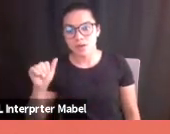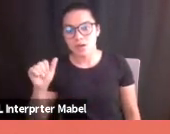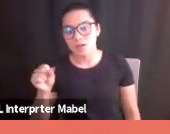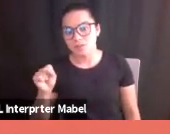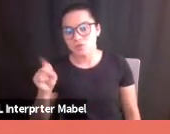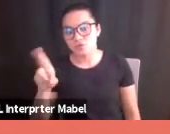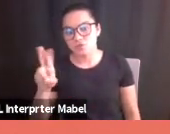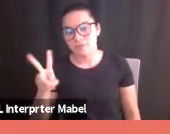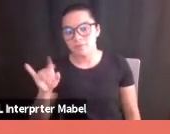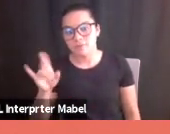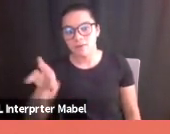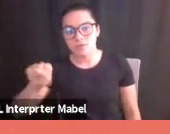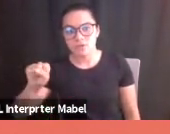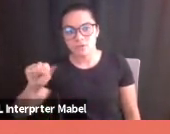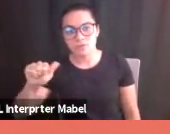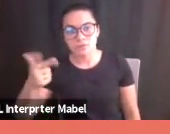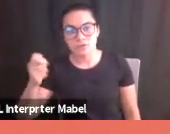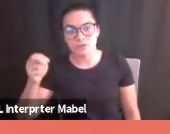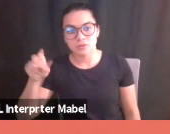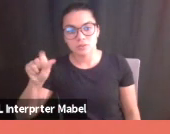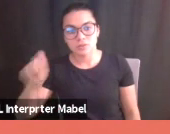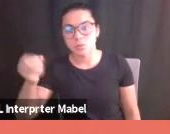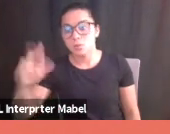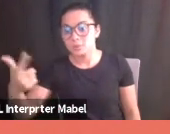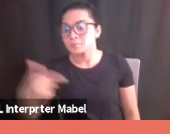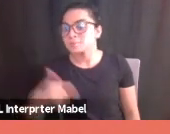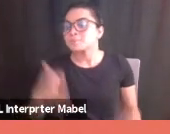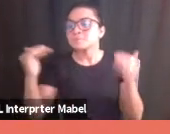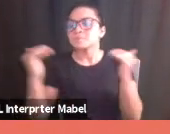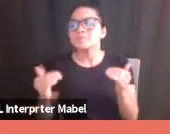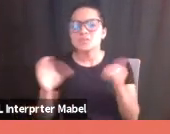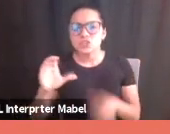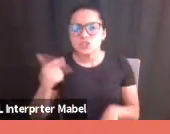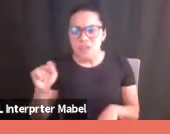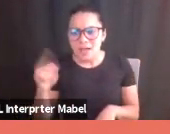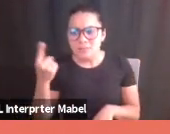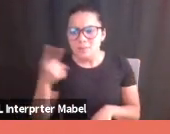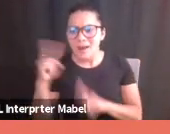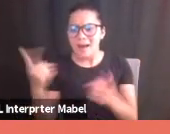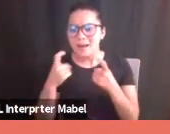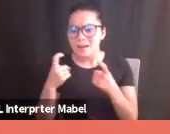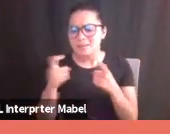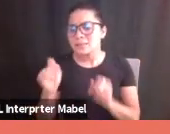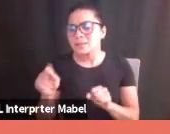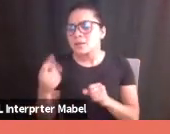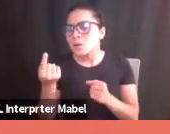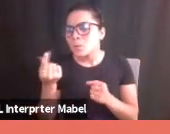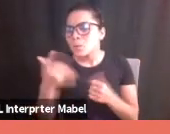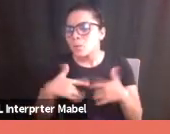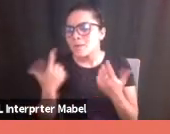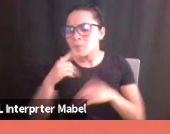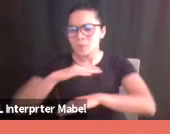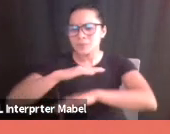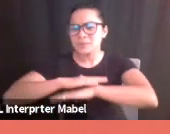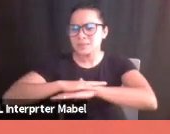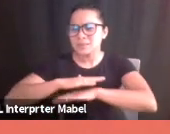There is a question in the chat from Deborah. Can you say more about kitchen table conversations? Would these be appropriate for rape crisis centers